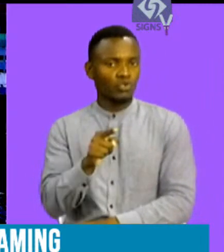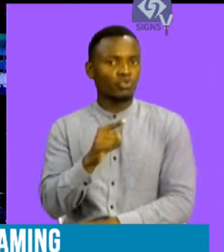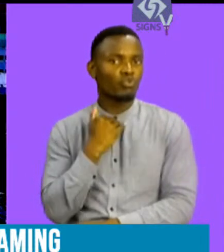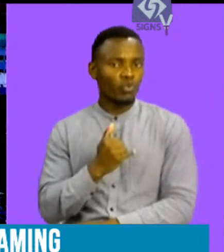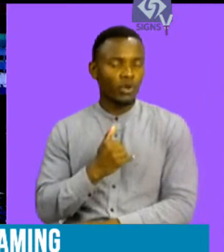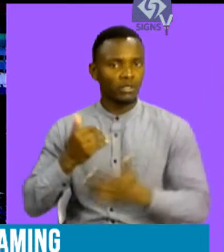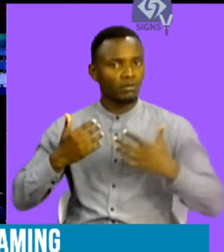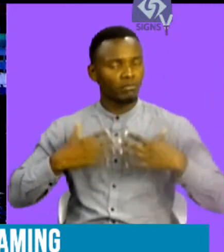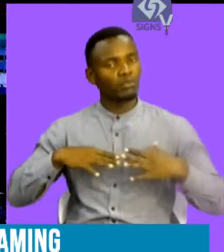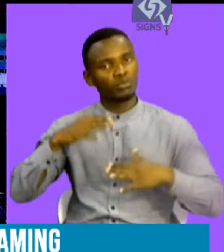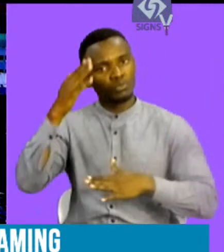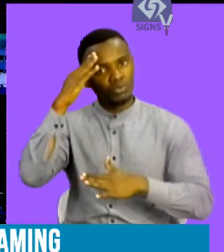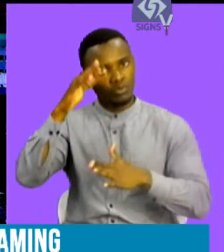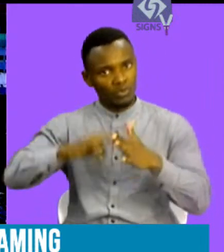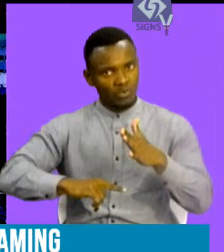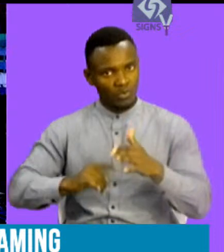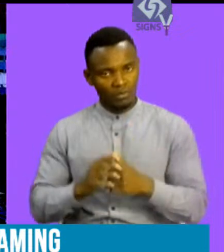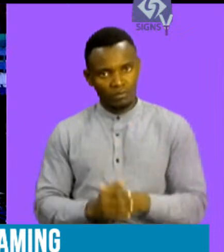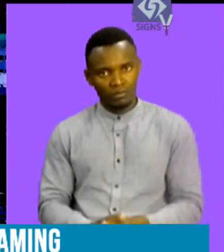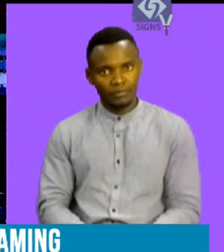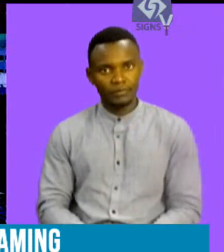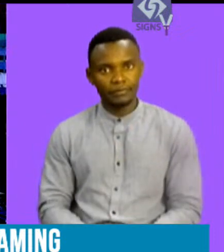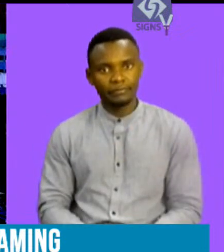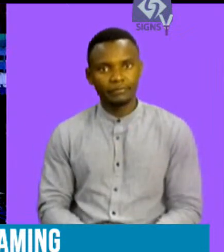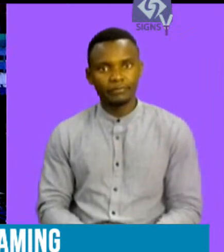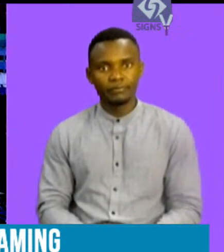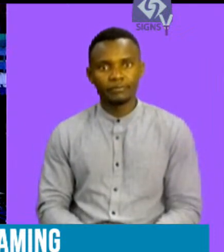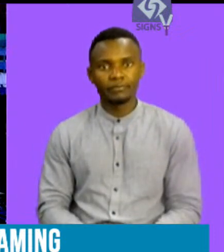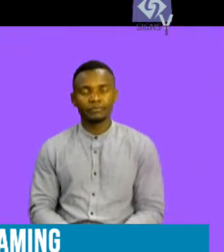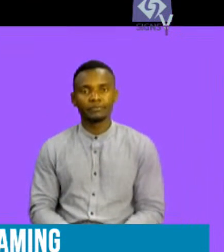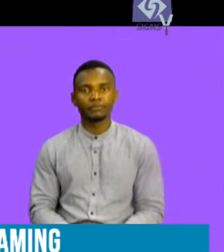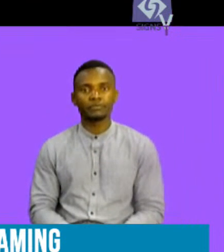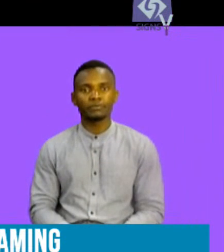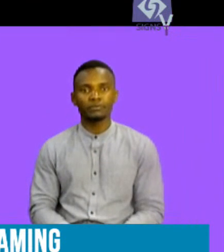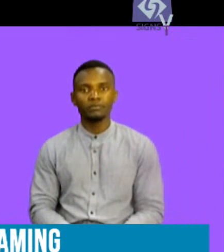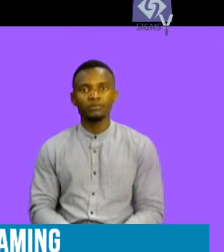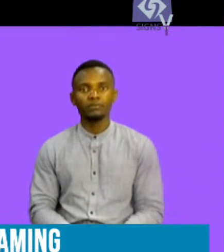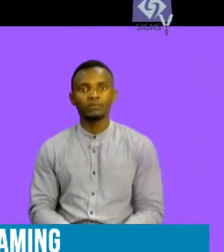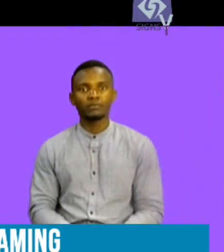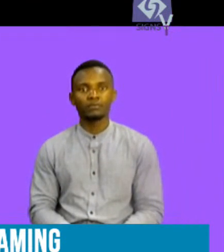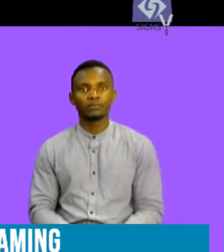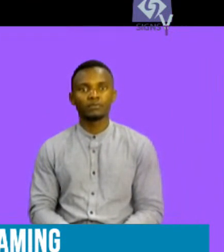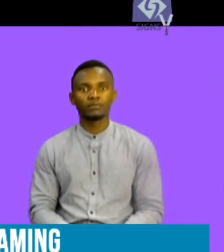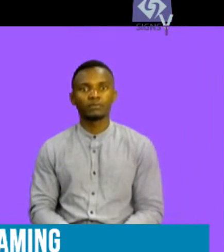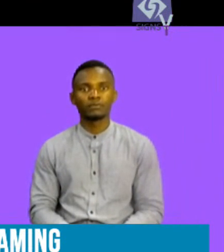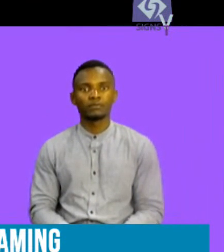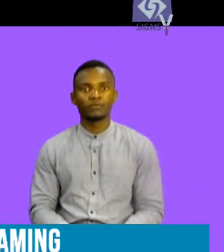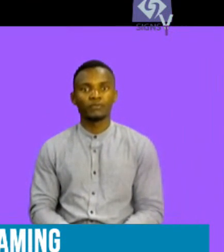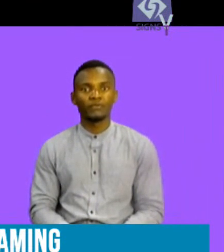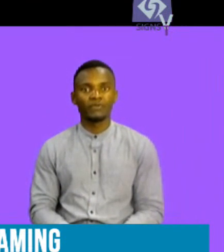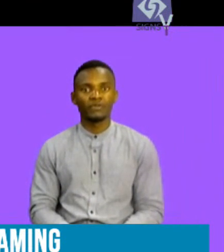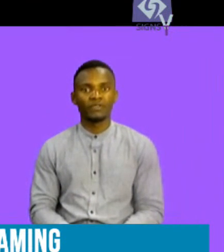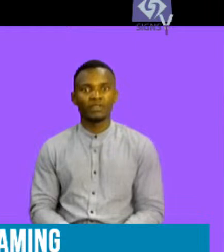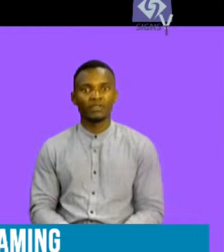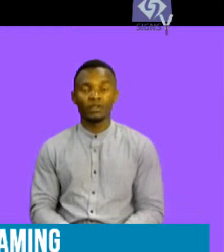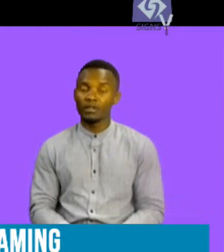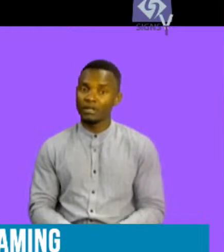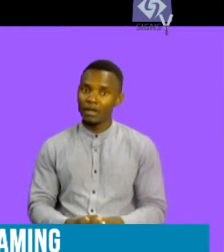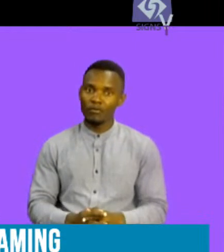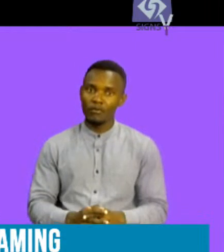out to the masses? One is in fact it all starts with the sharing